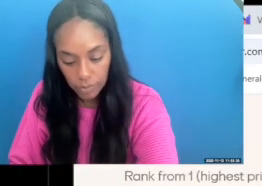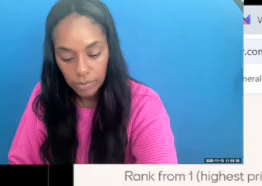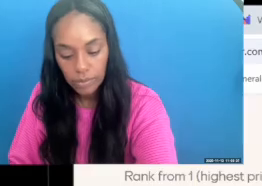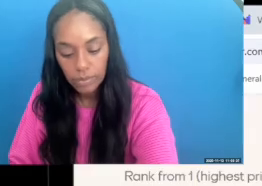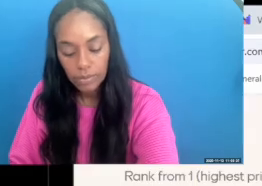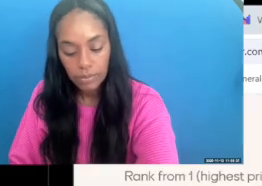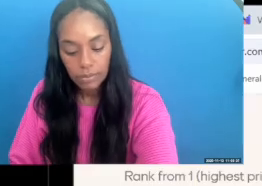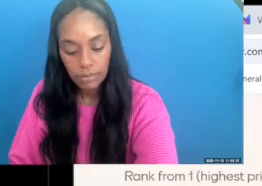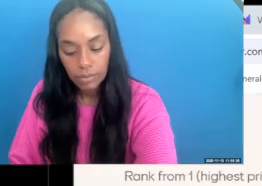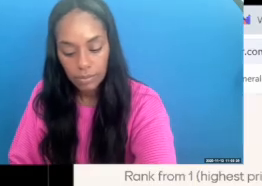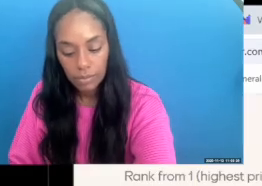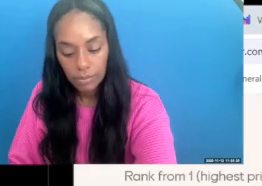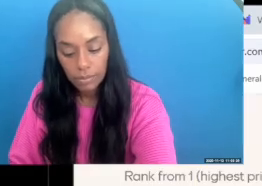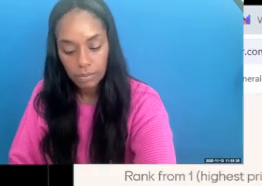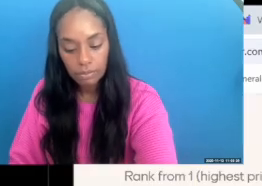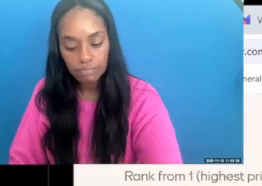No,